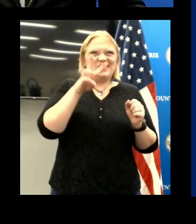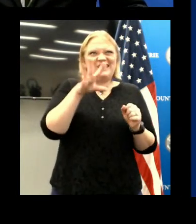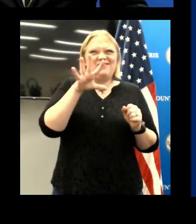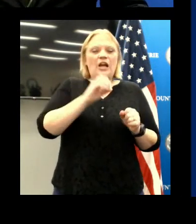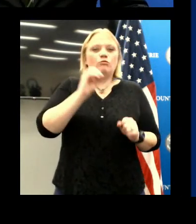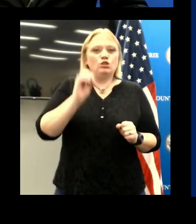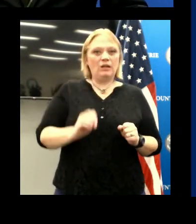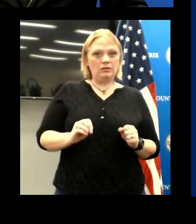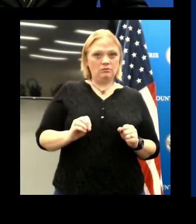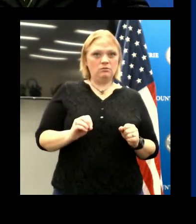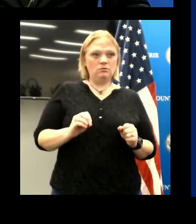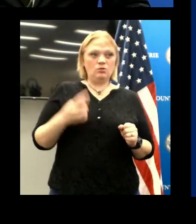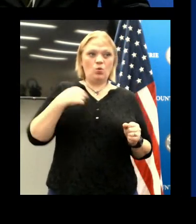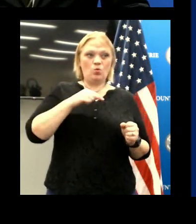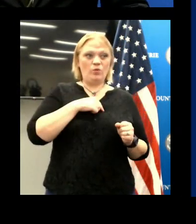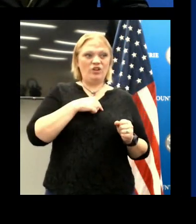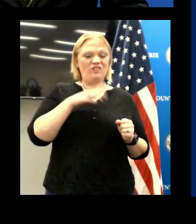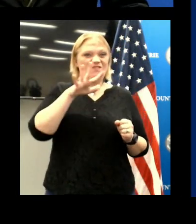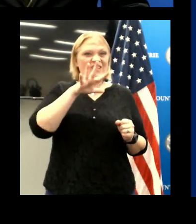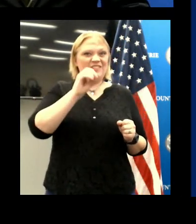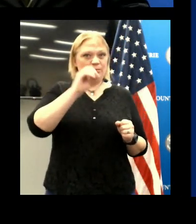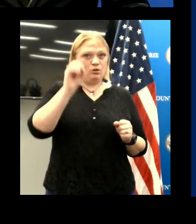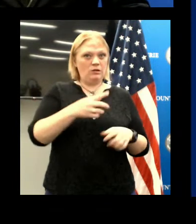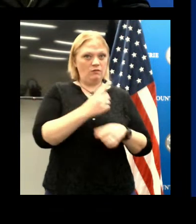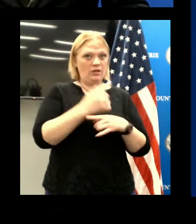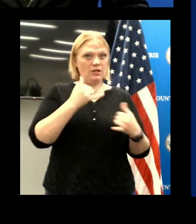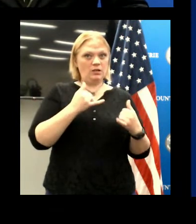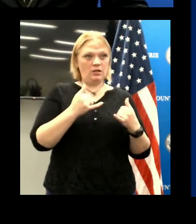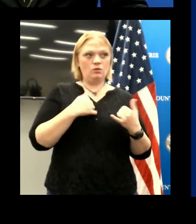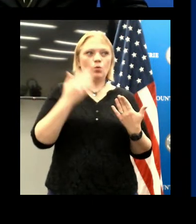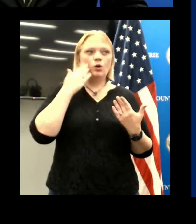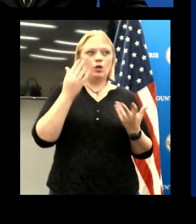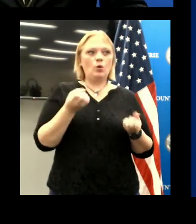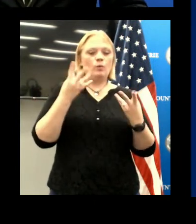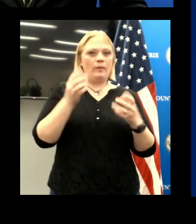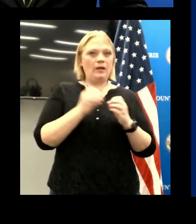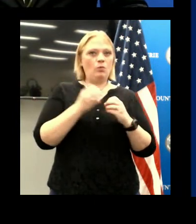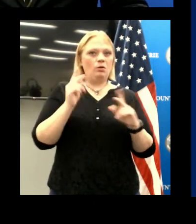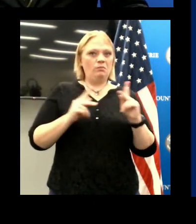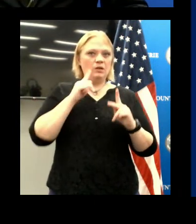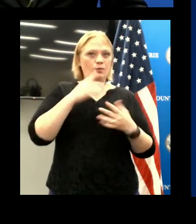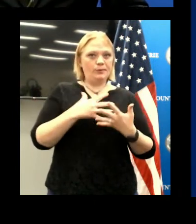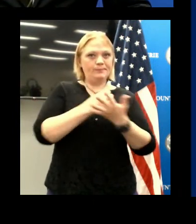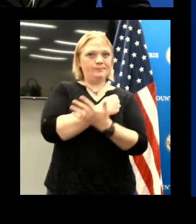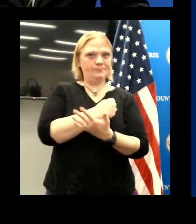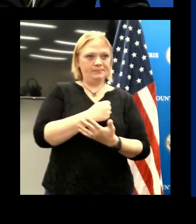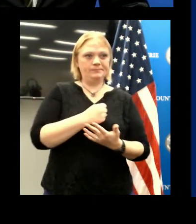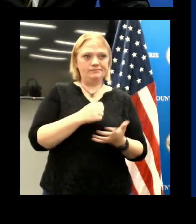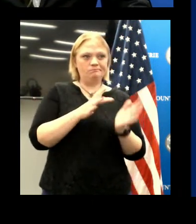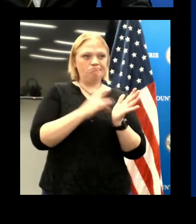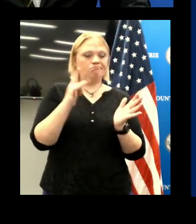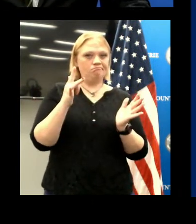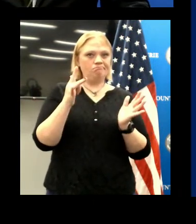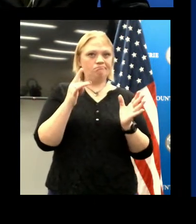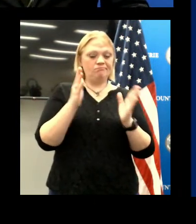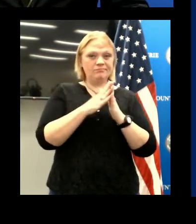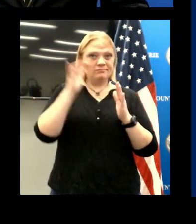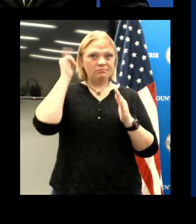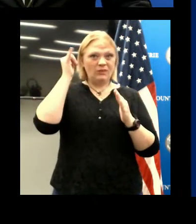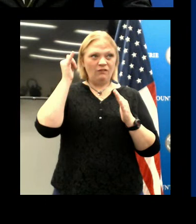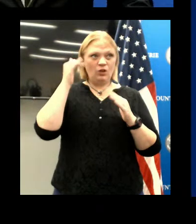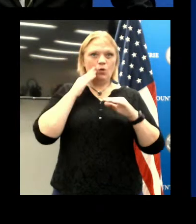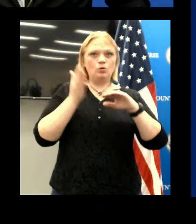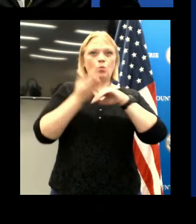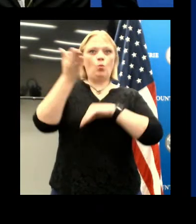65%. We're at about 50% right now. So we know there's a lot more parties that are taking advantage of it. I believe in the city of Buffalo, the number is actually